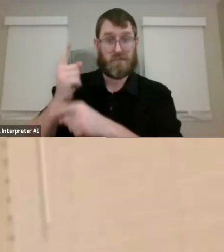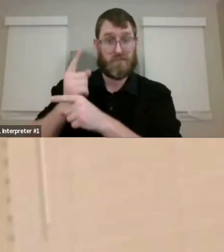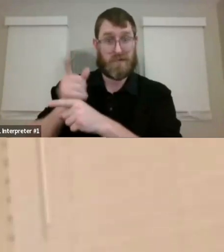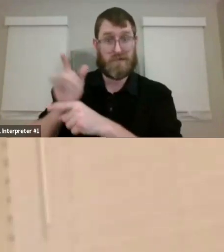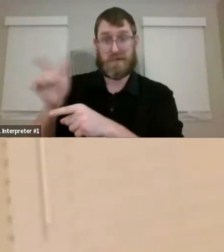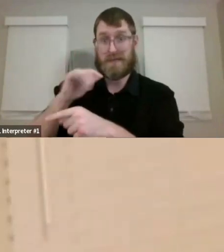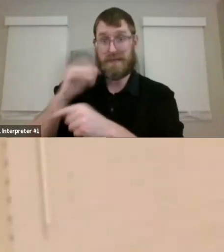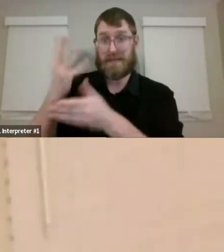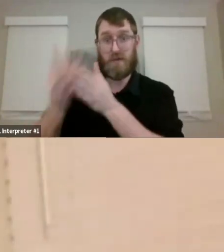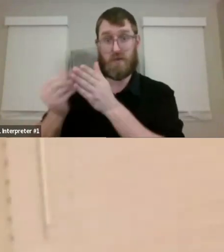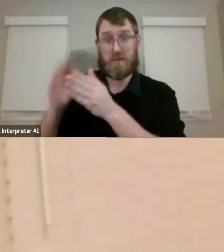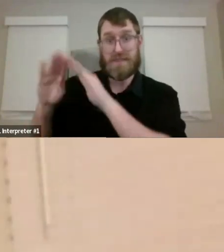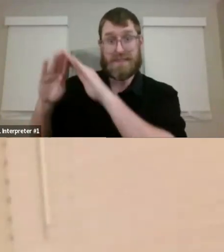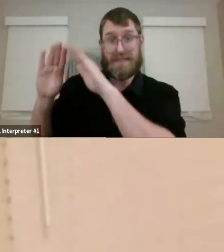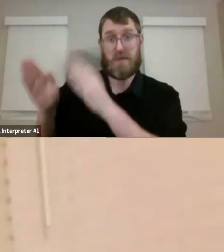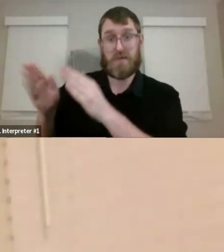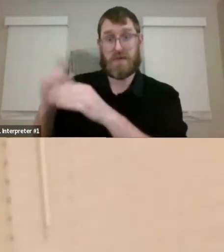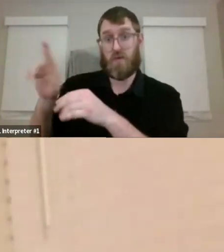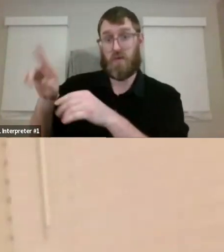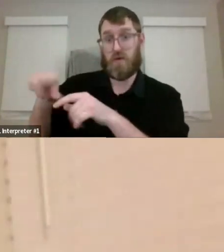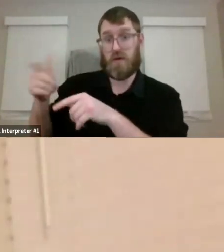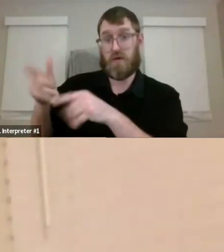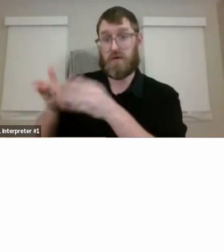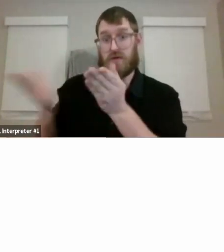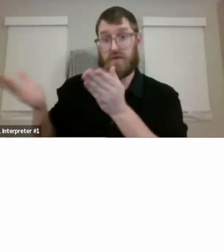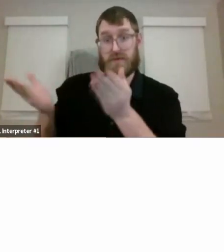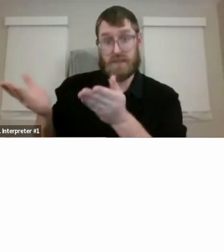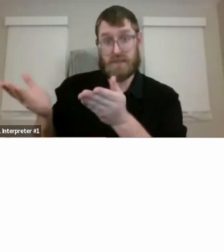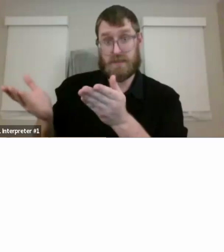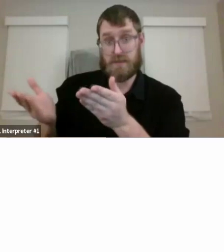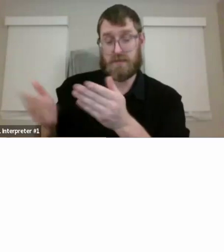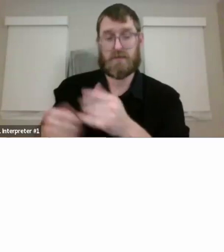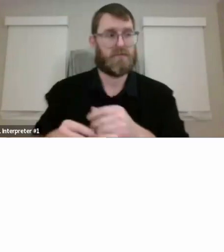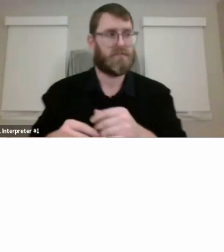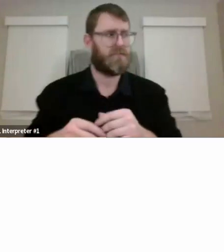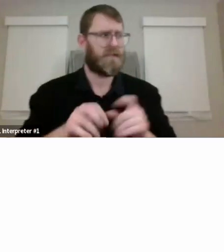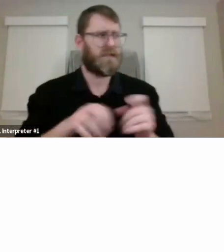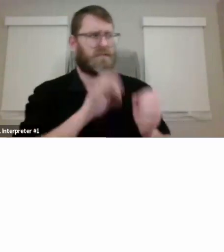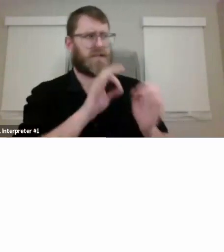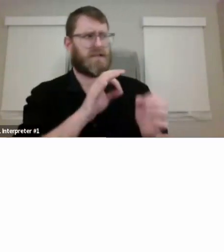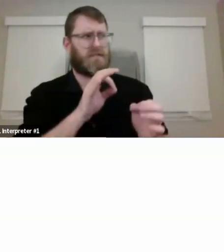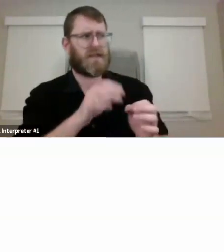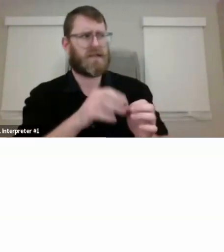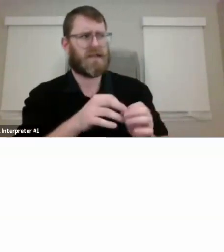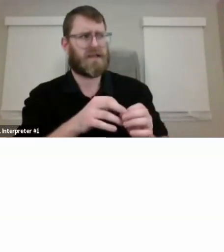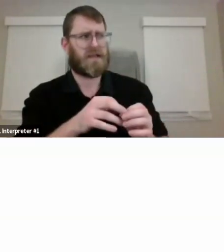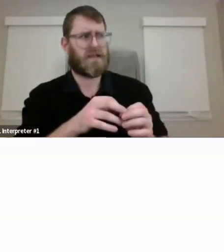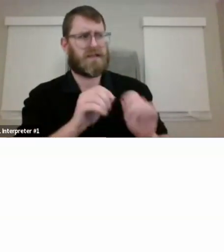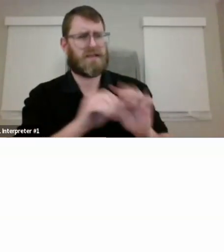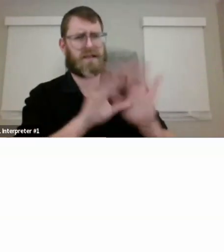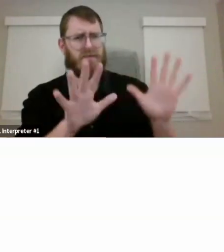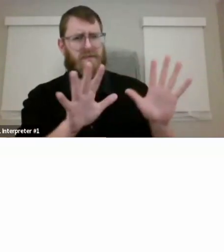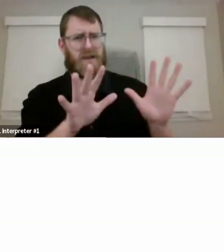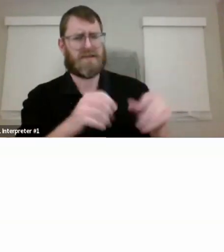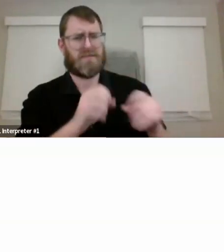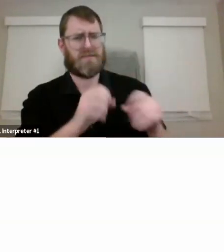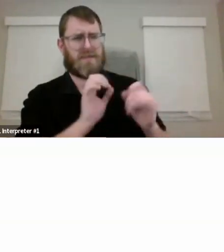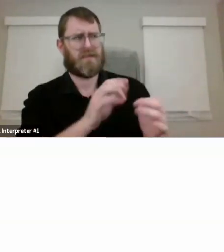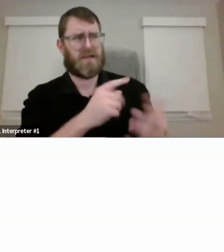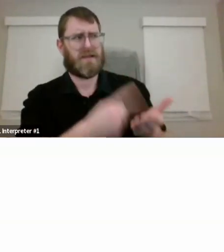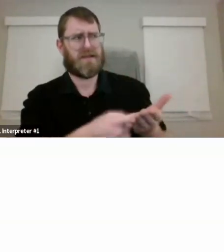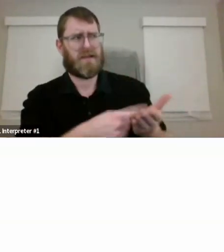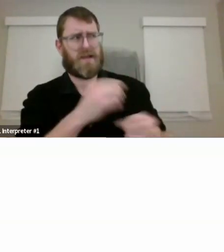or other services? So is it specifically just to clarify, was it specifically talking